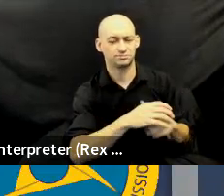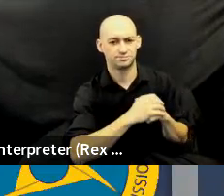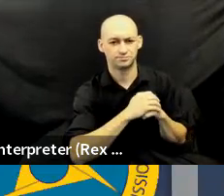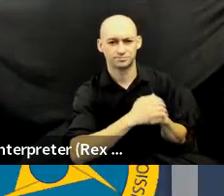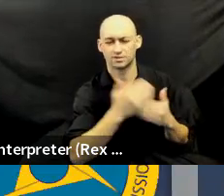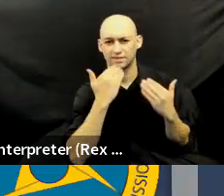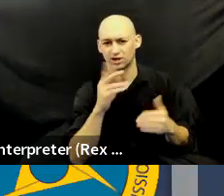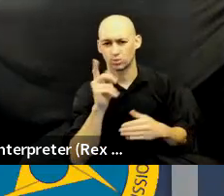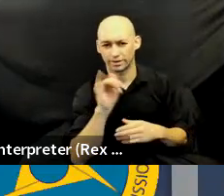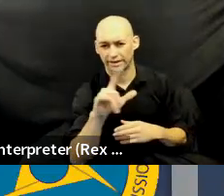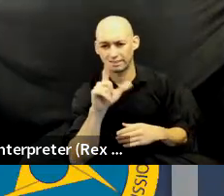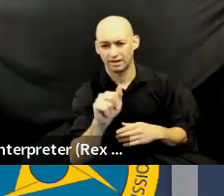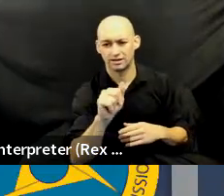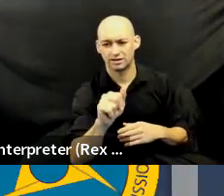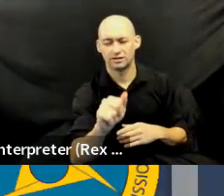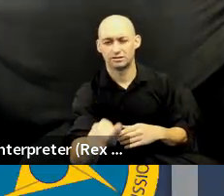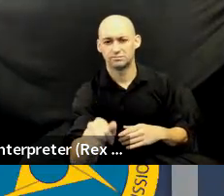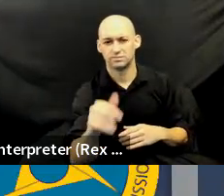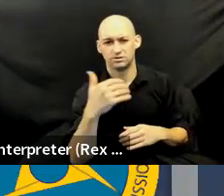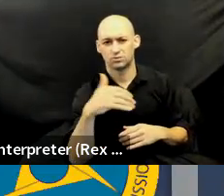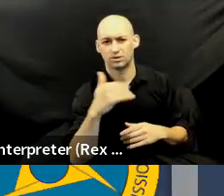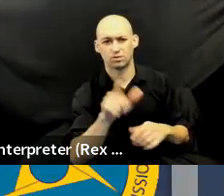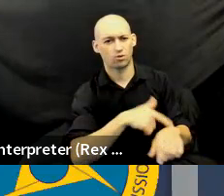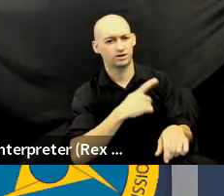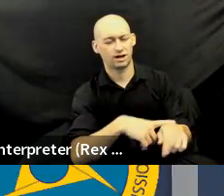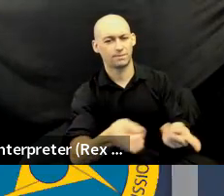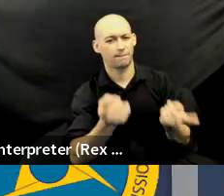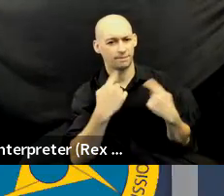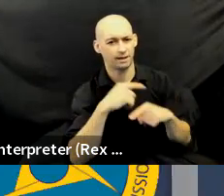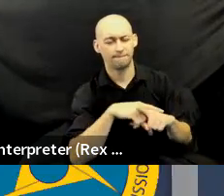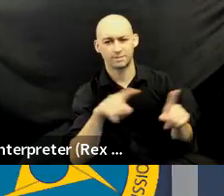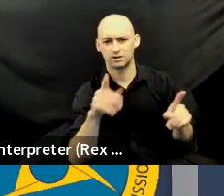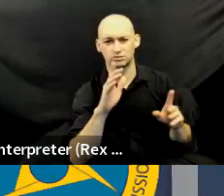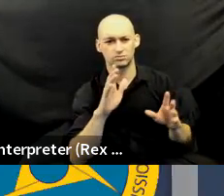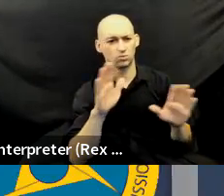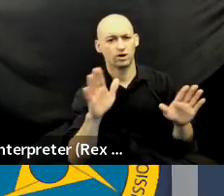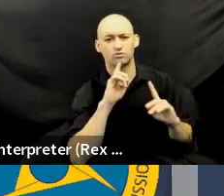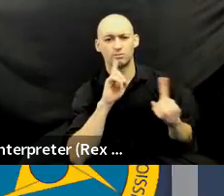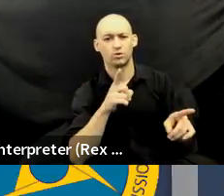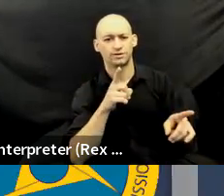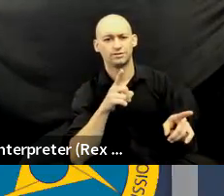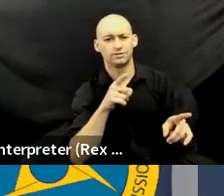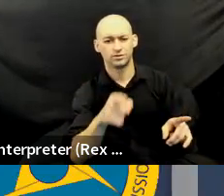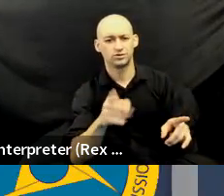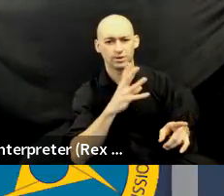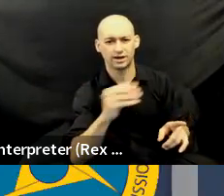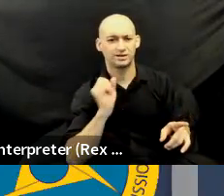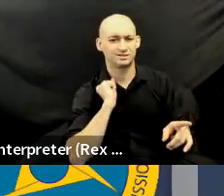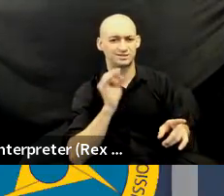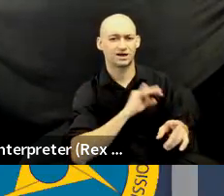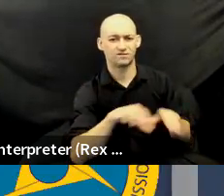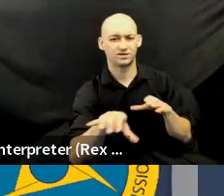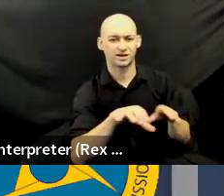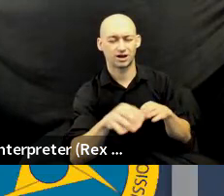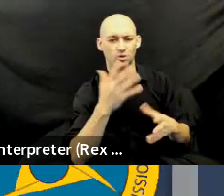Thank you, Kayla. It's a long time coming, but what a wonderful report you and the staff did. So we want